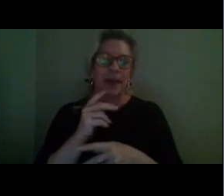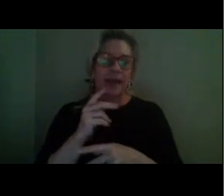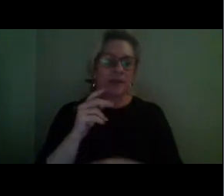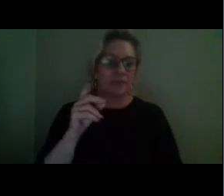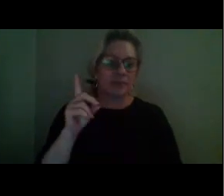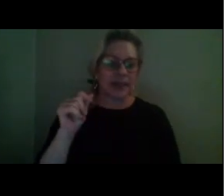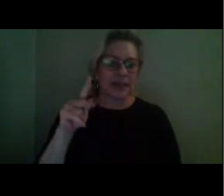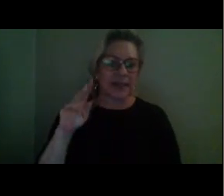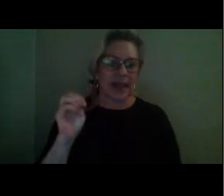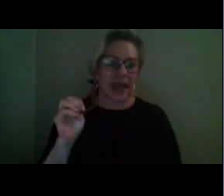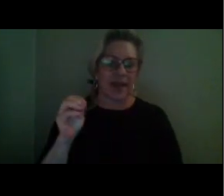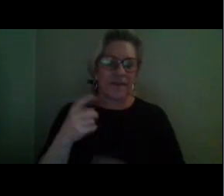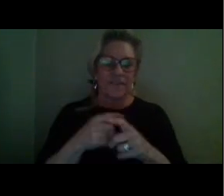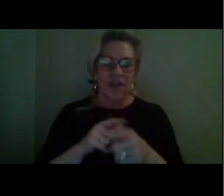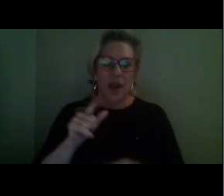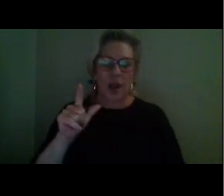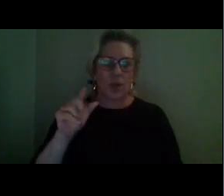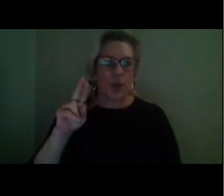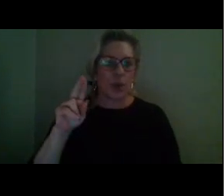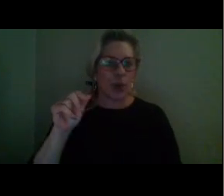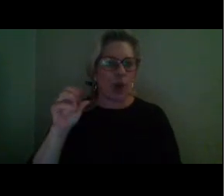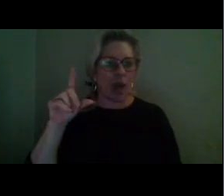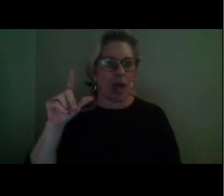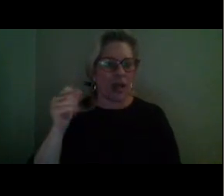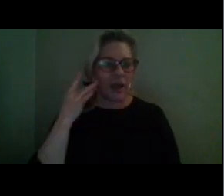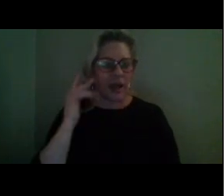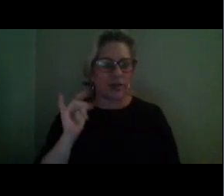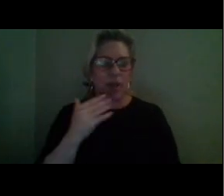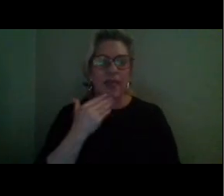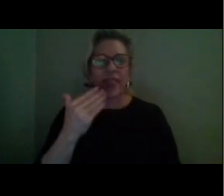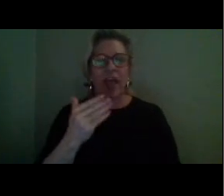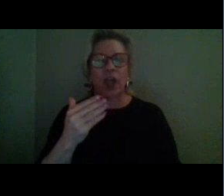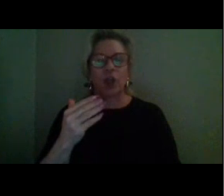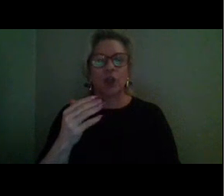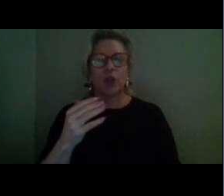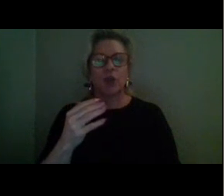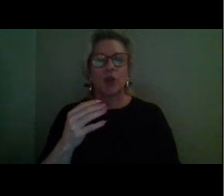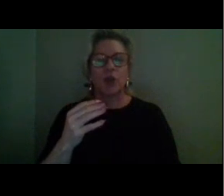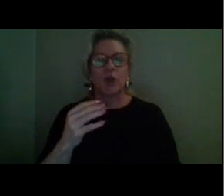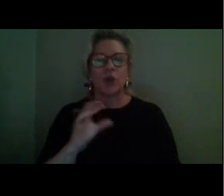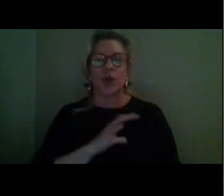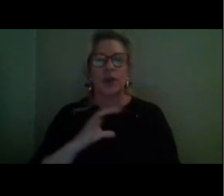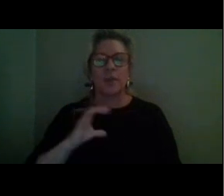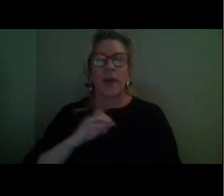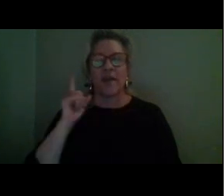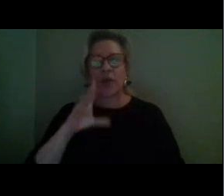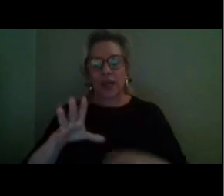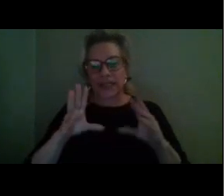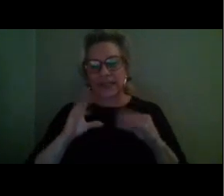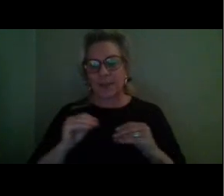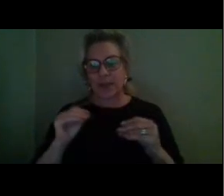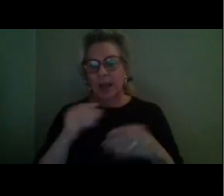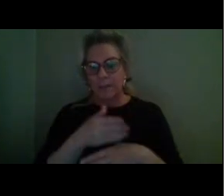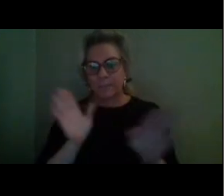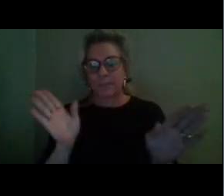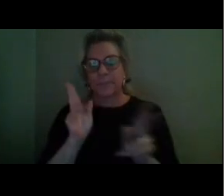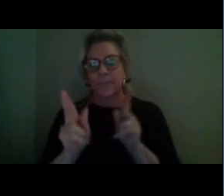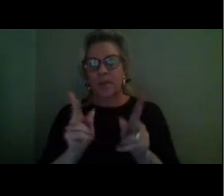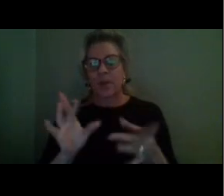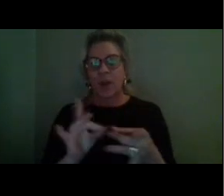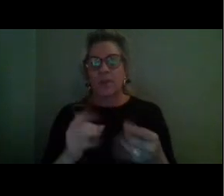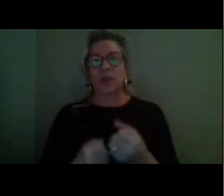California. Chair and members of the commission, thank you so much for accepting public comment. I'm commenting this afternoon in